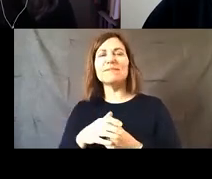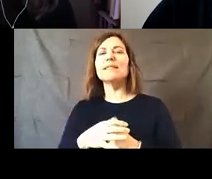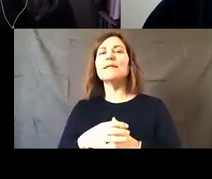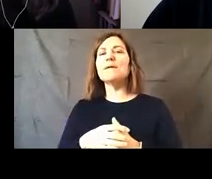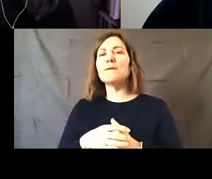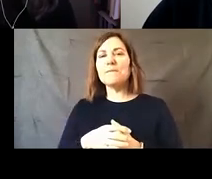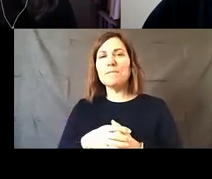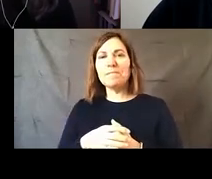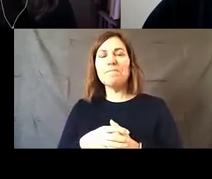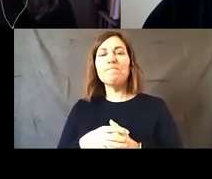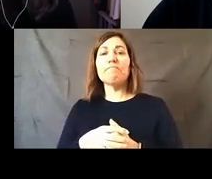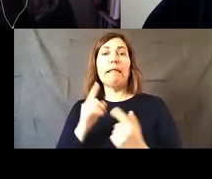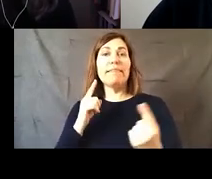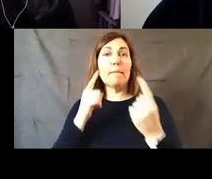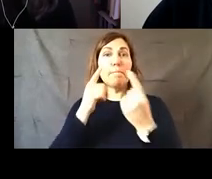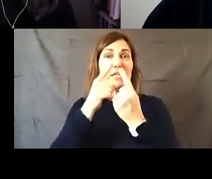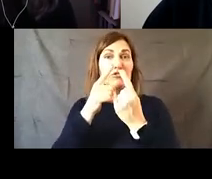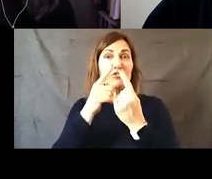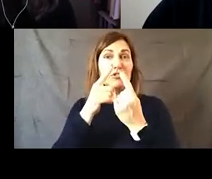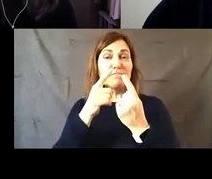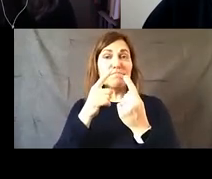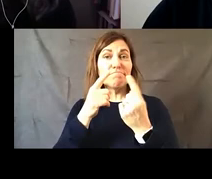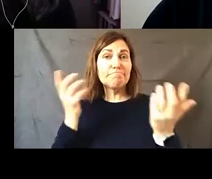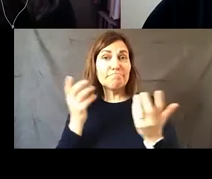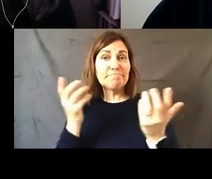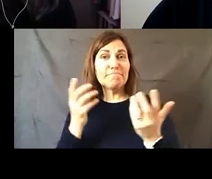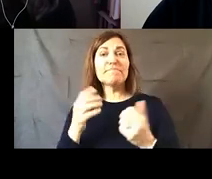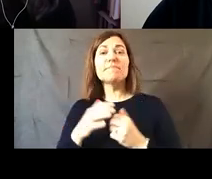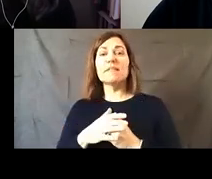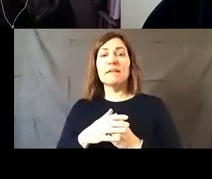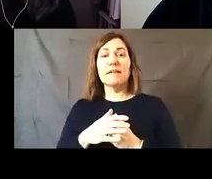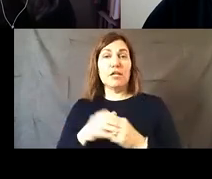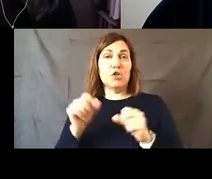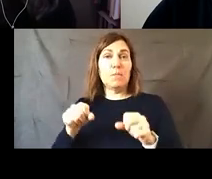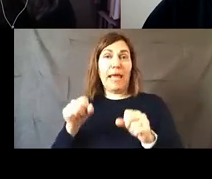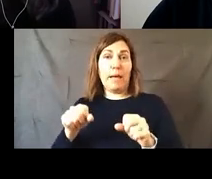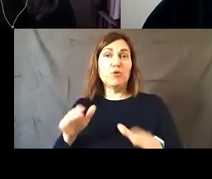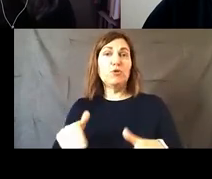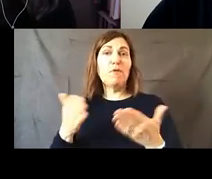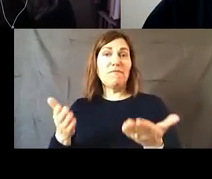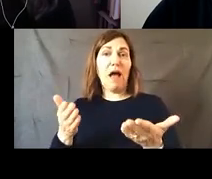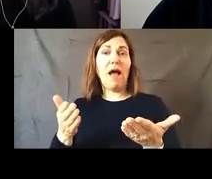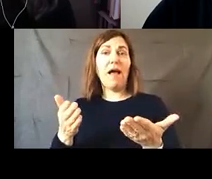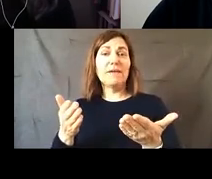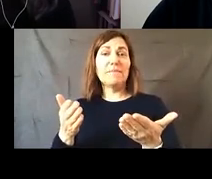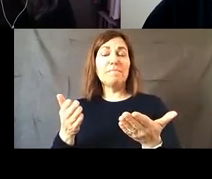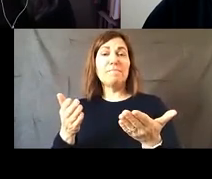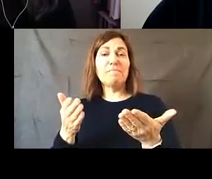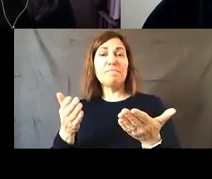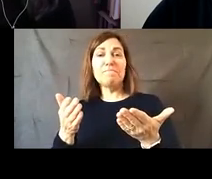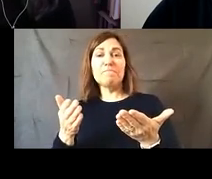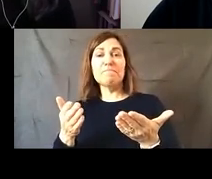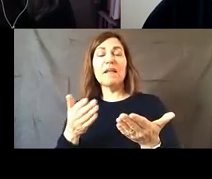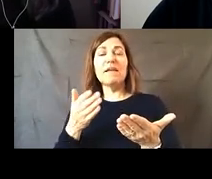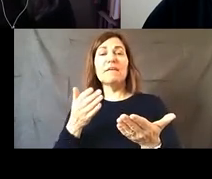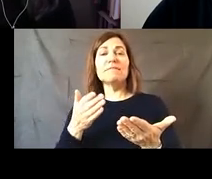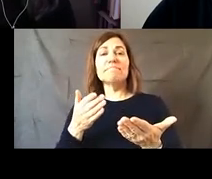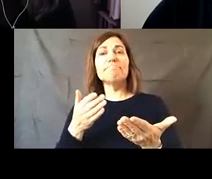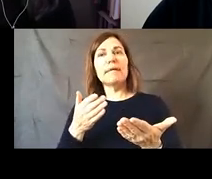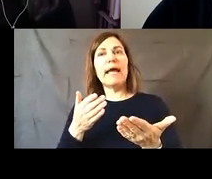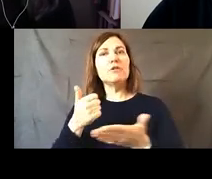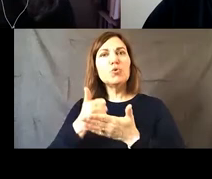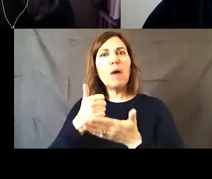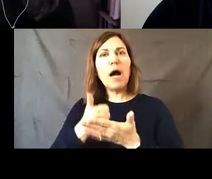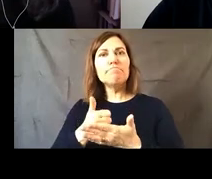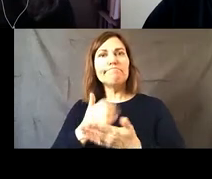The mission before us is to be able to provide for the prevention